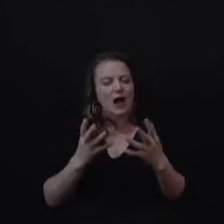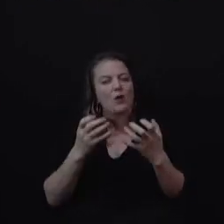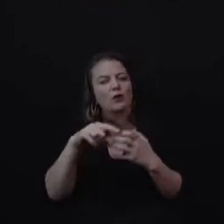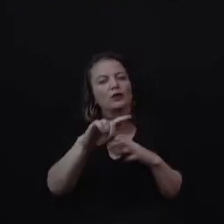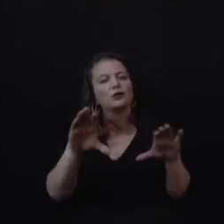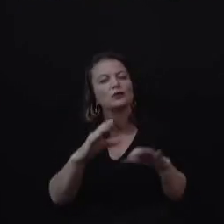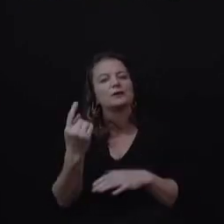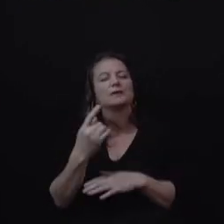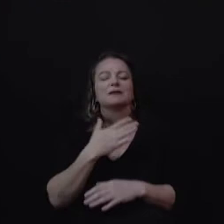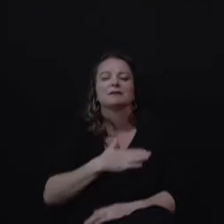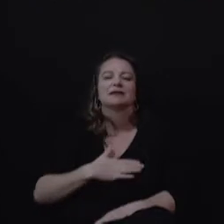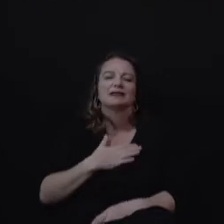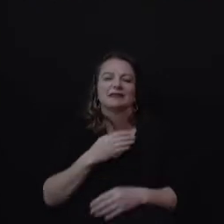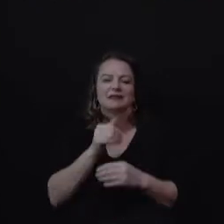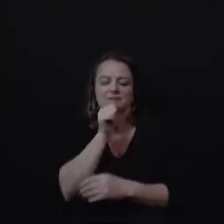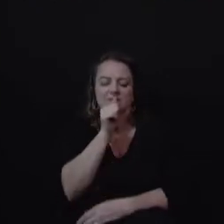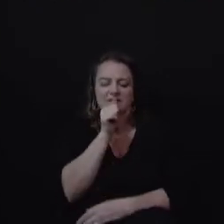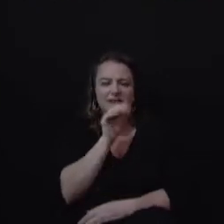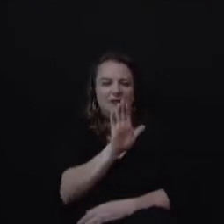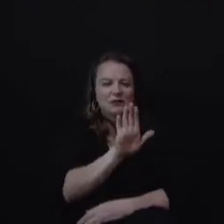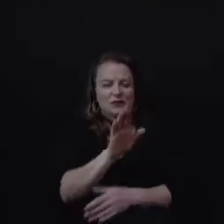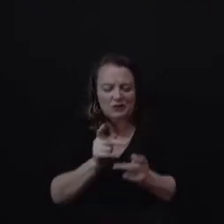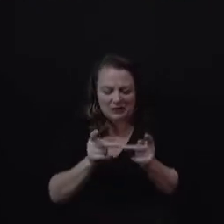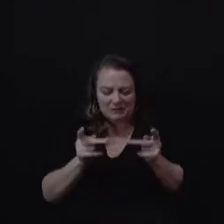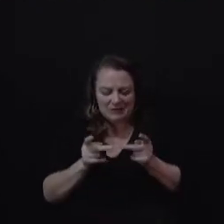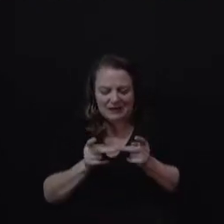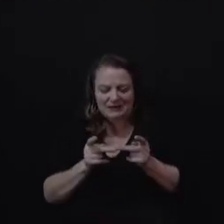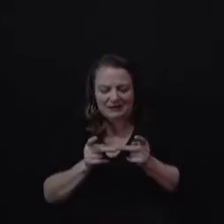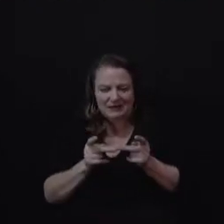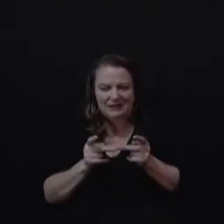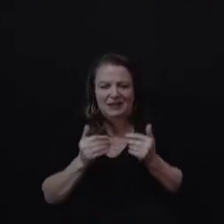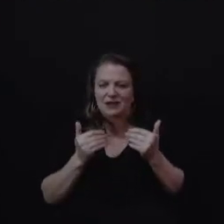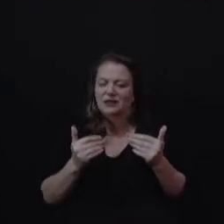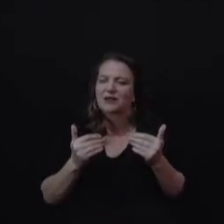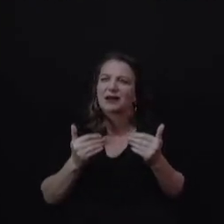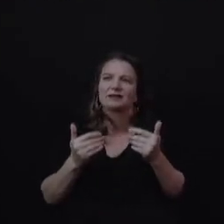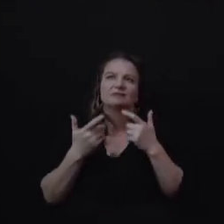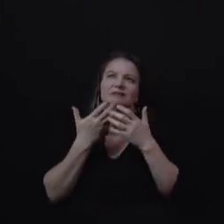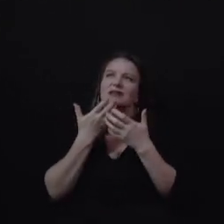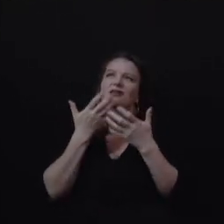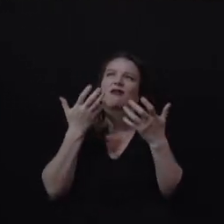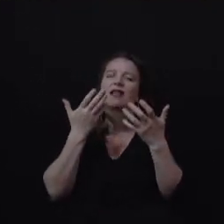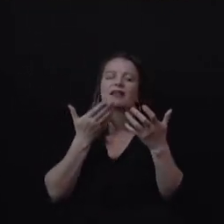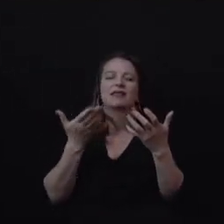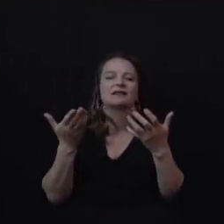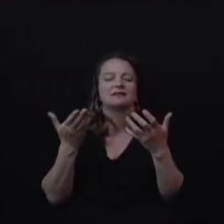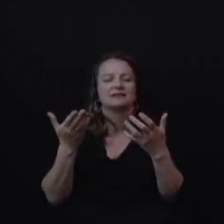Would you just, in the privacy of your little space, call out those things that are dead in your life?